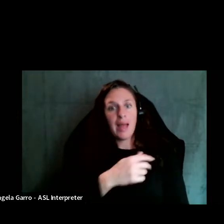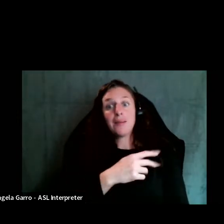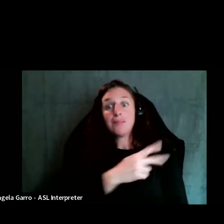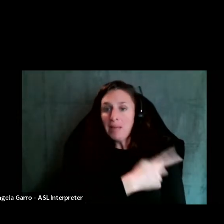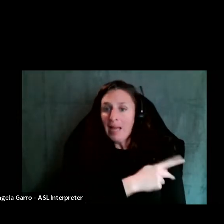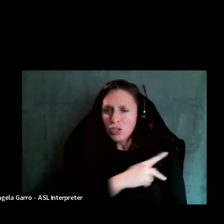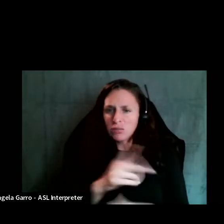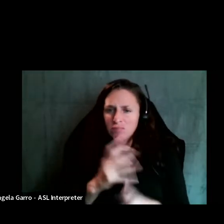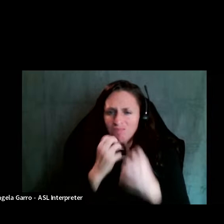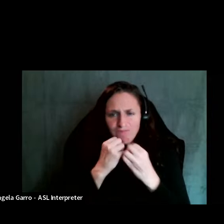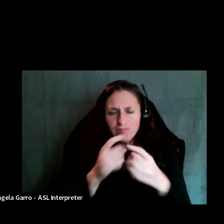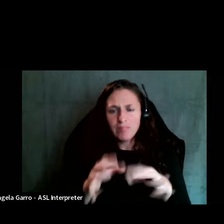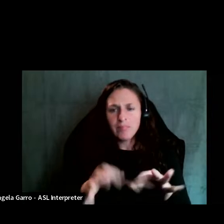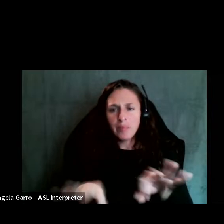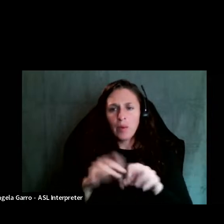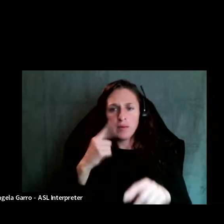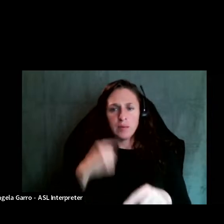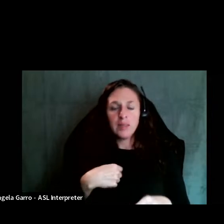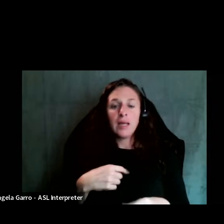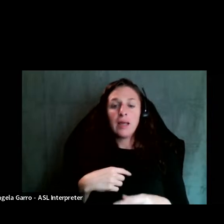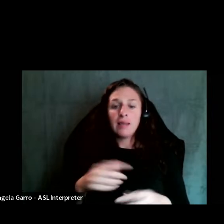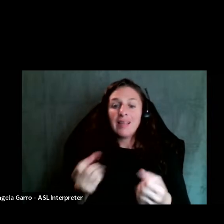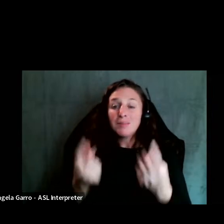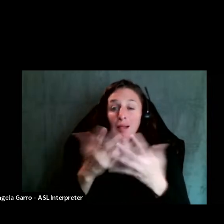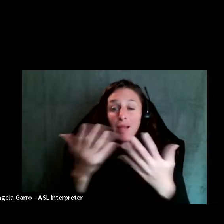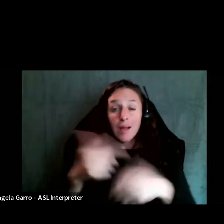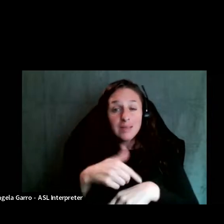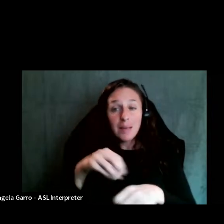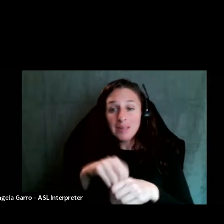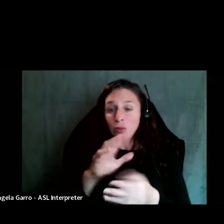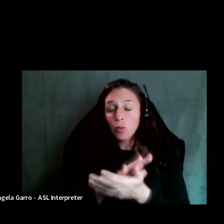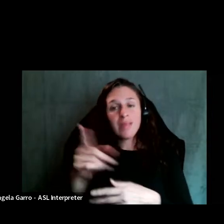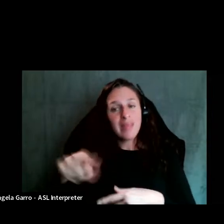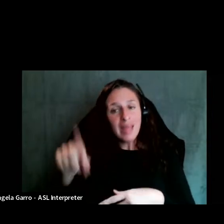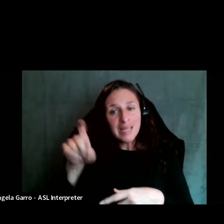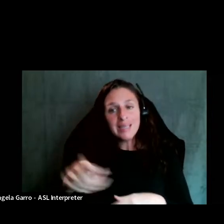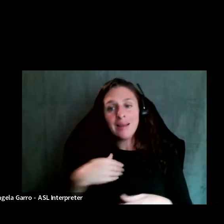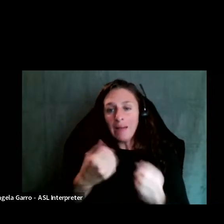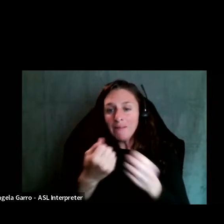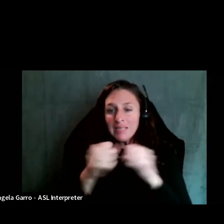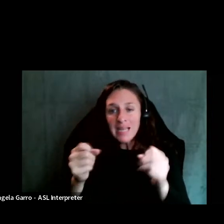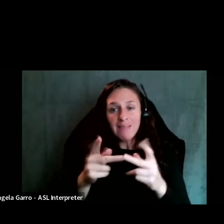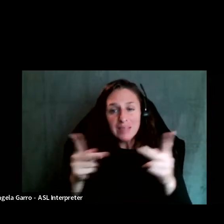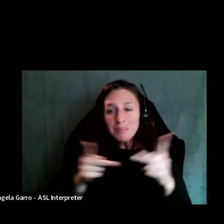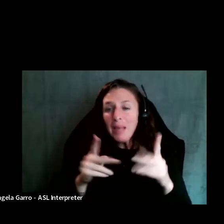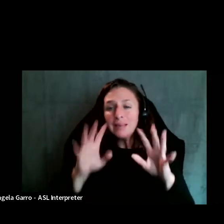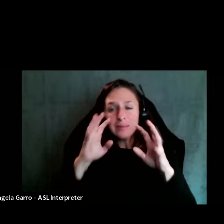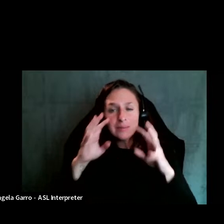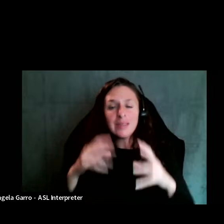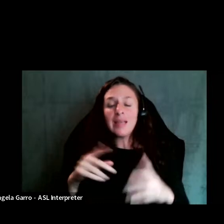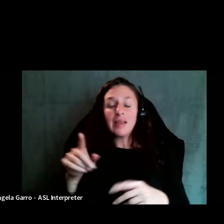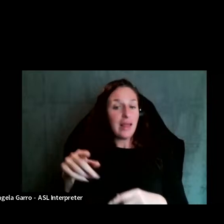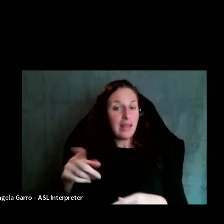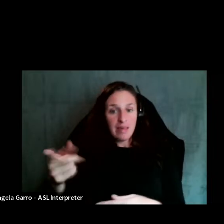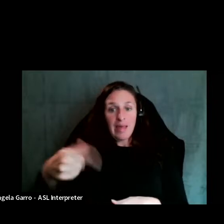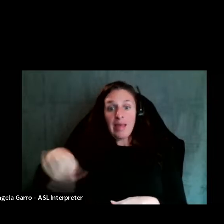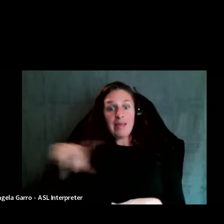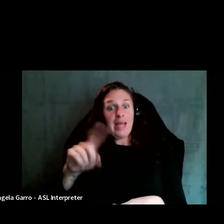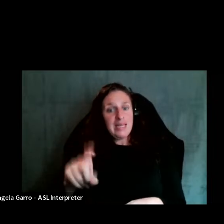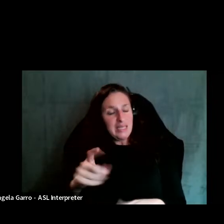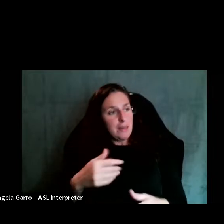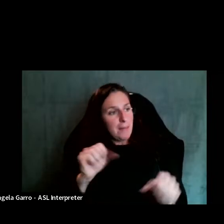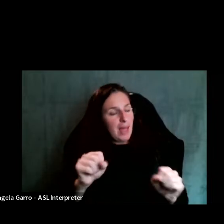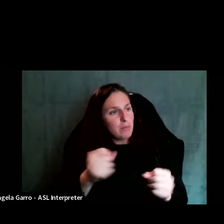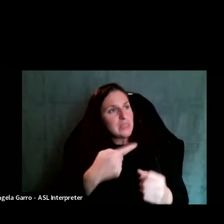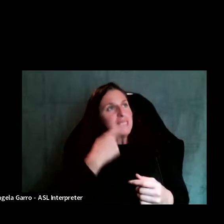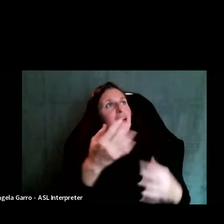me. They spend a lot of time in school and they need to have a safe space. They need to be able to say things like Free Palestine without